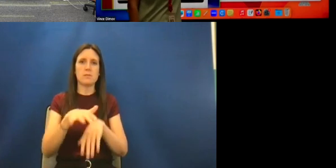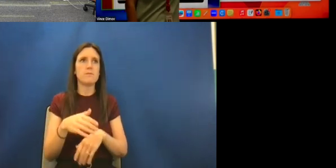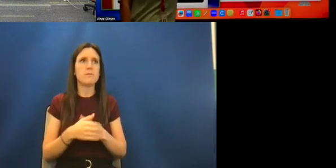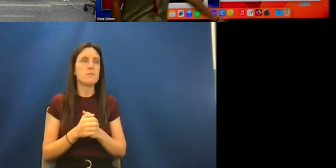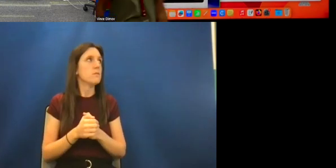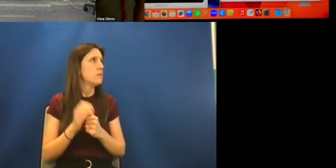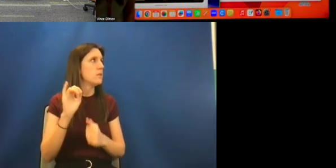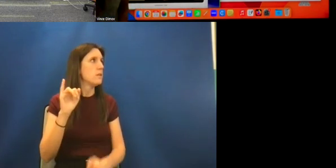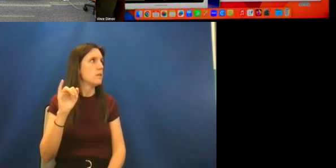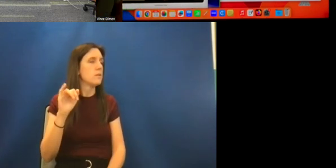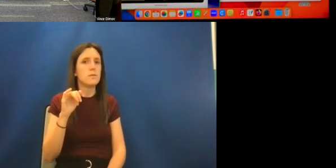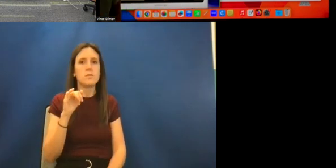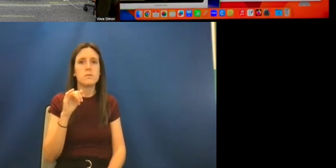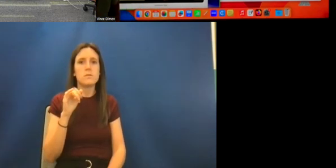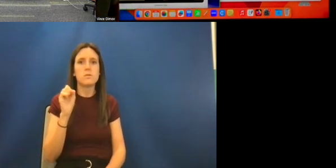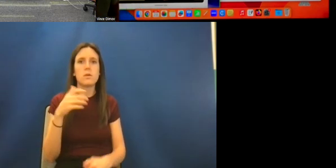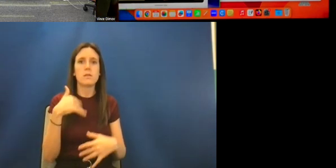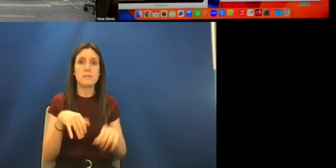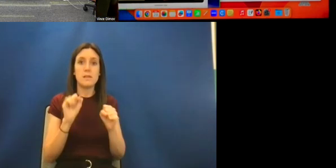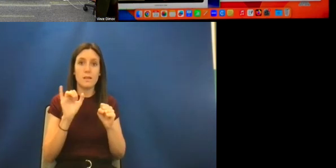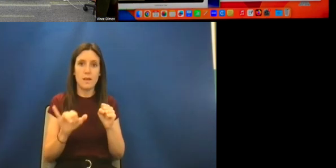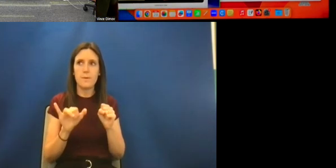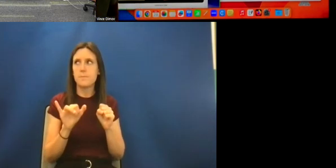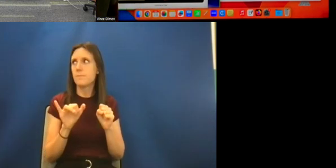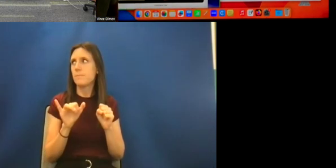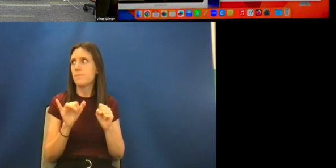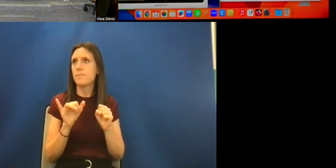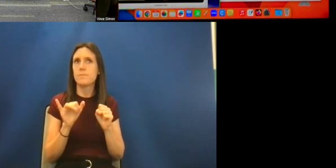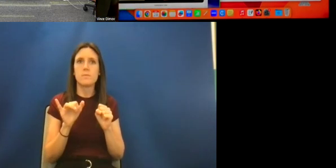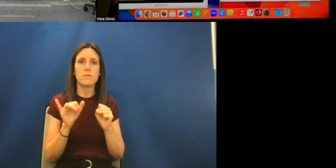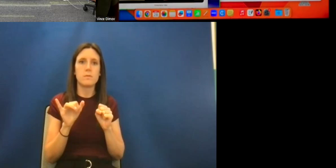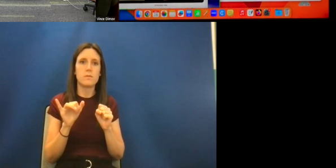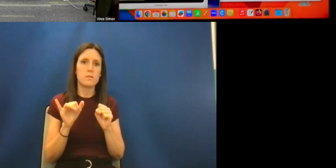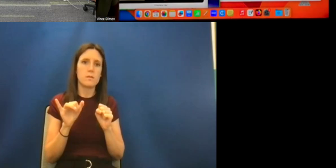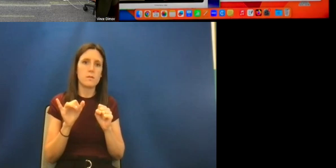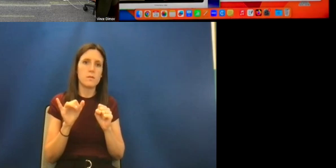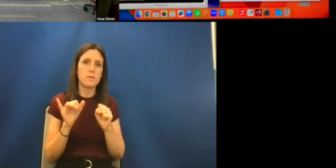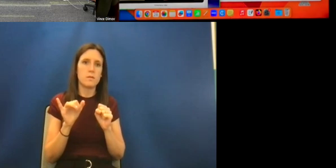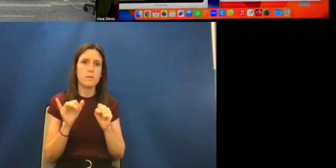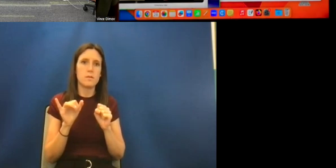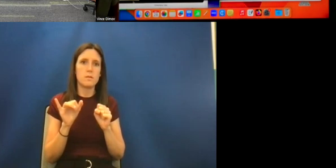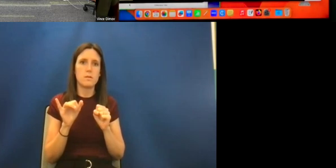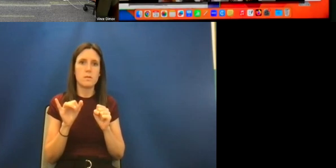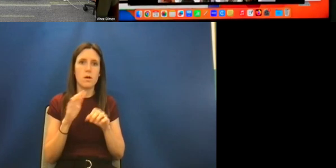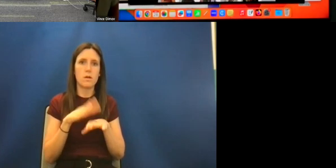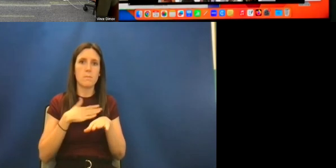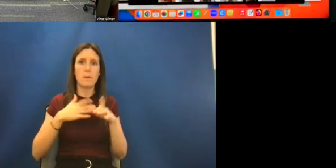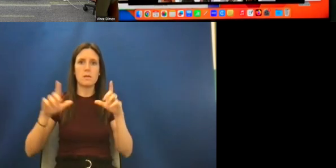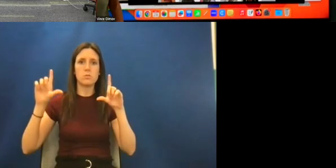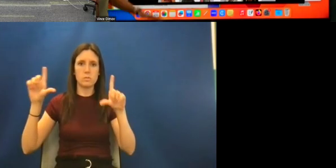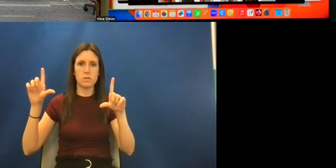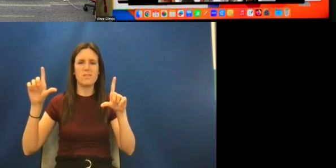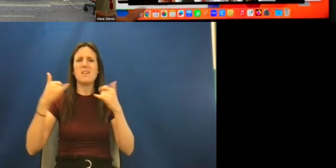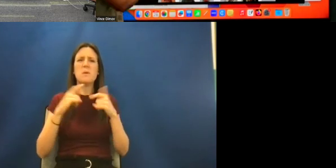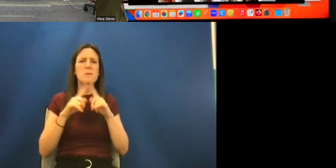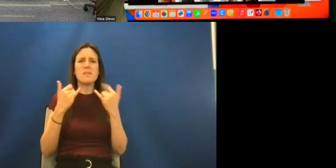student signing. So then I have to take that and I have to make it big on my screen. But now I